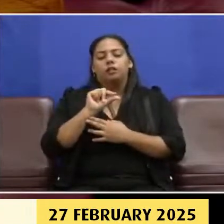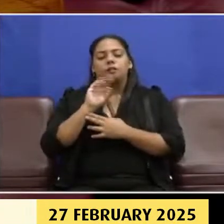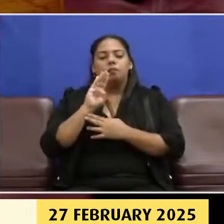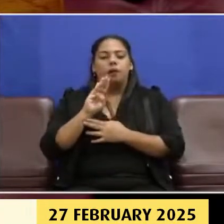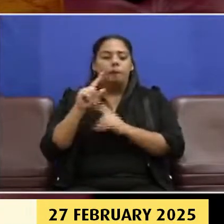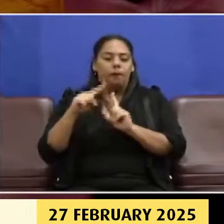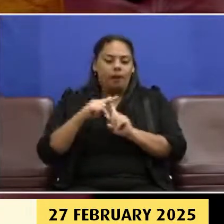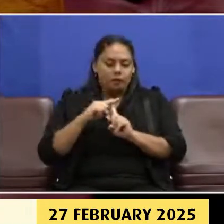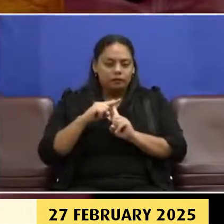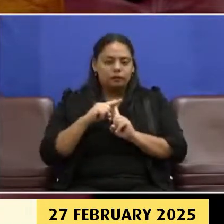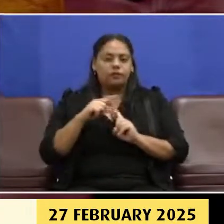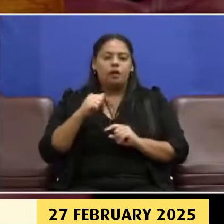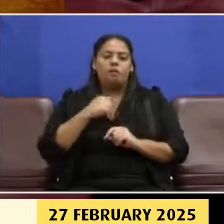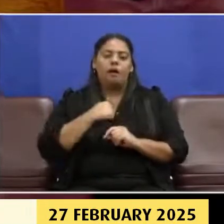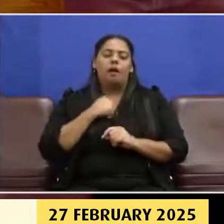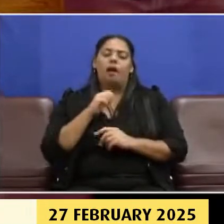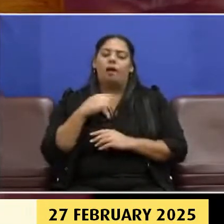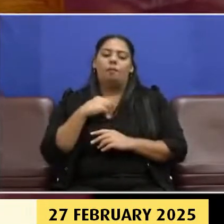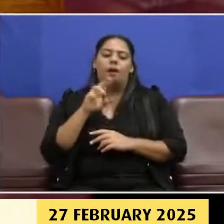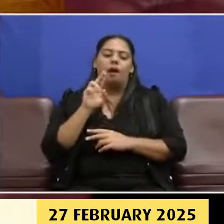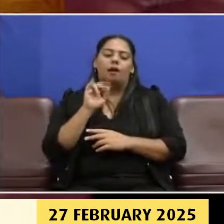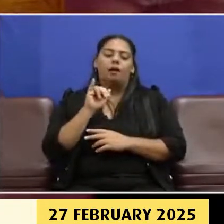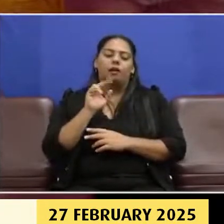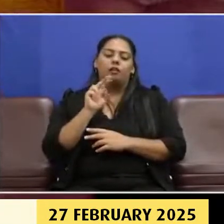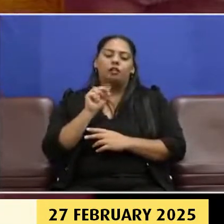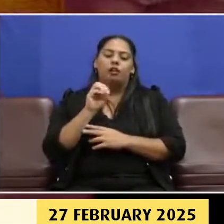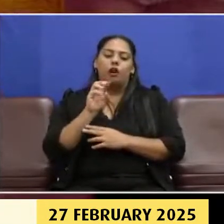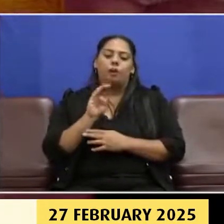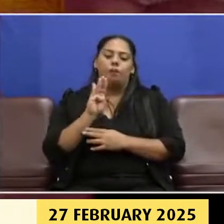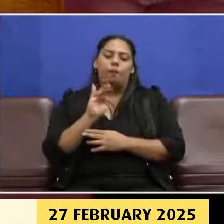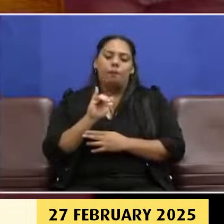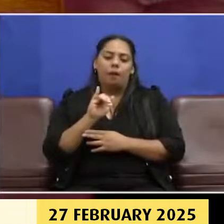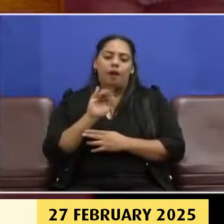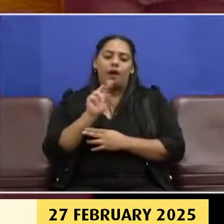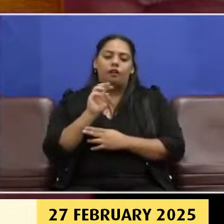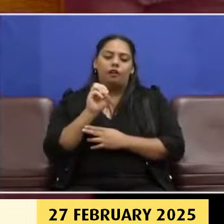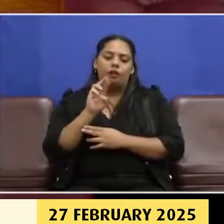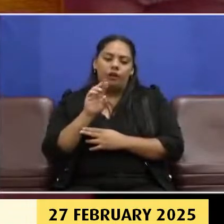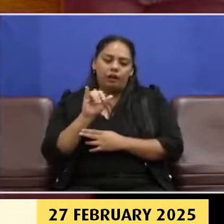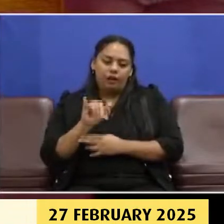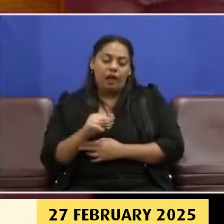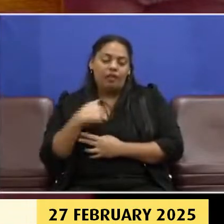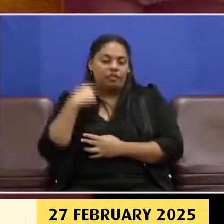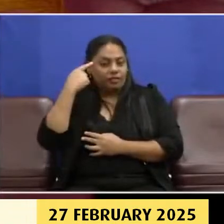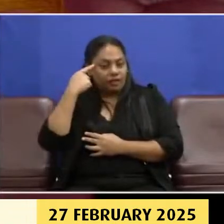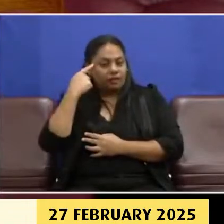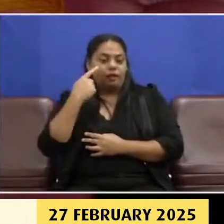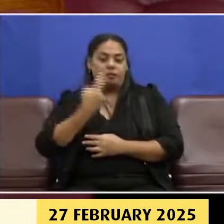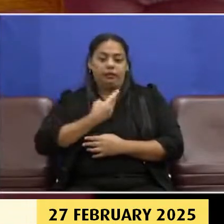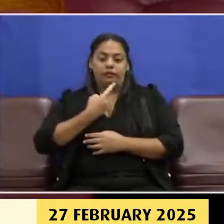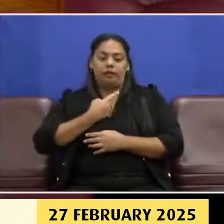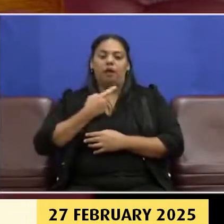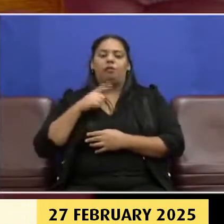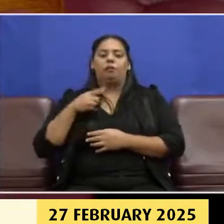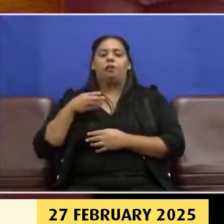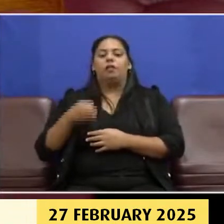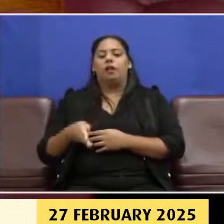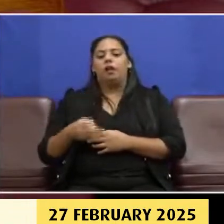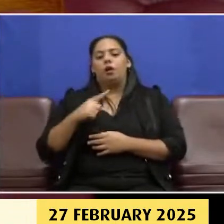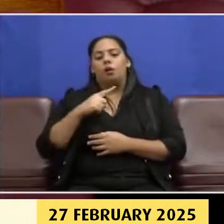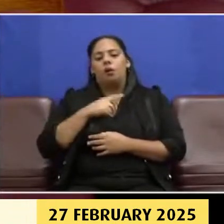as non-binary. My pronouns are they, them. I believe that having someone like myself on the NYDA board is going to be